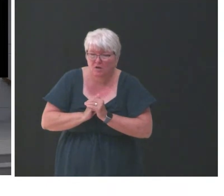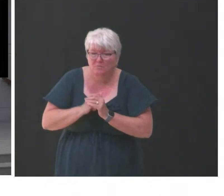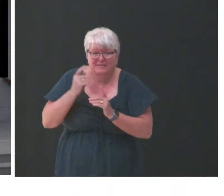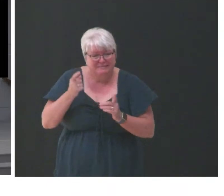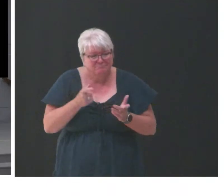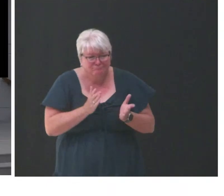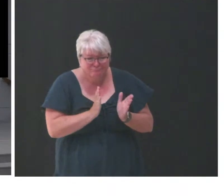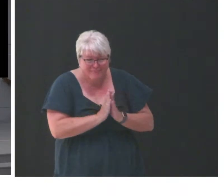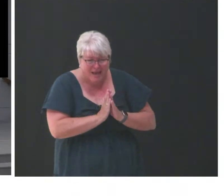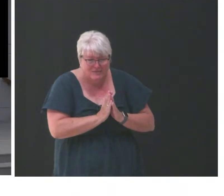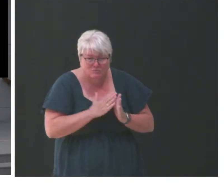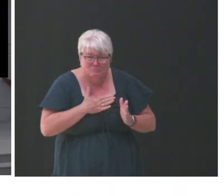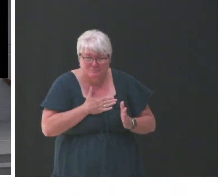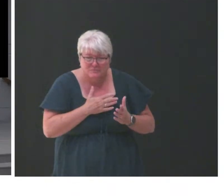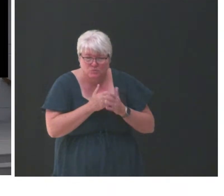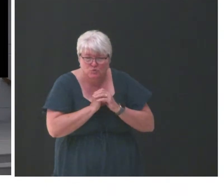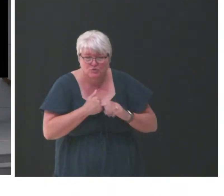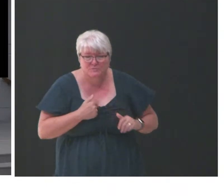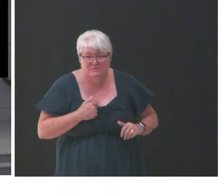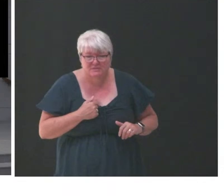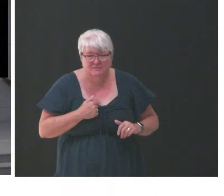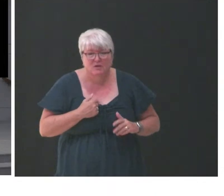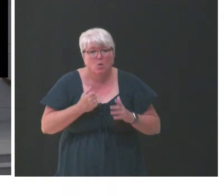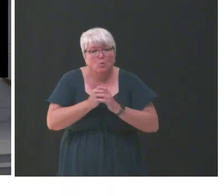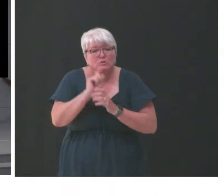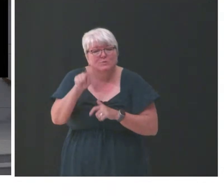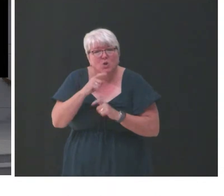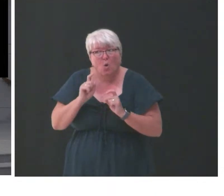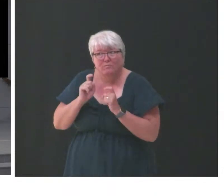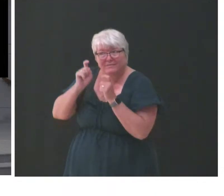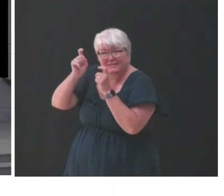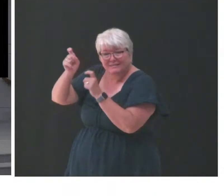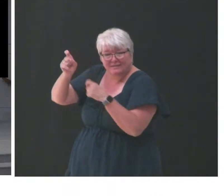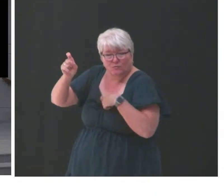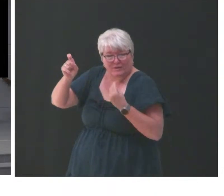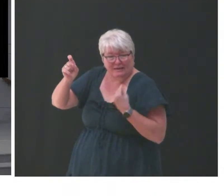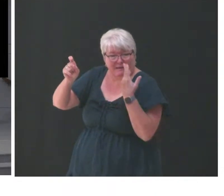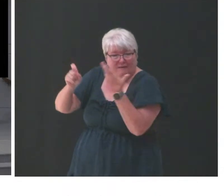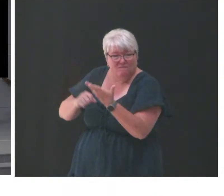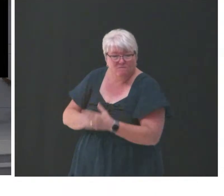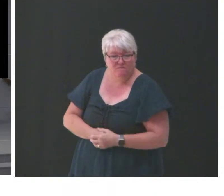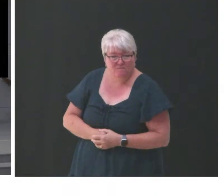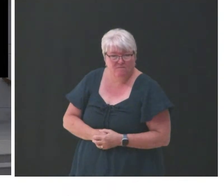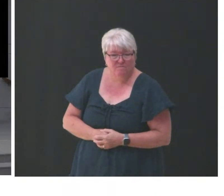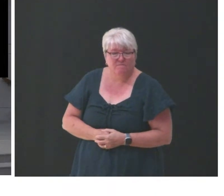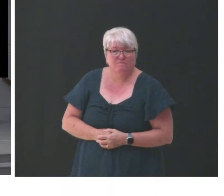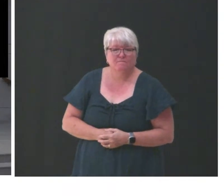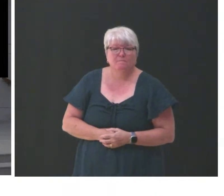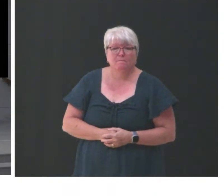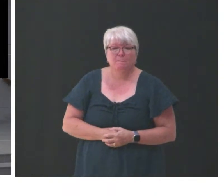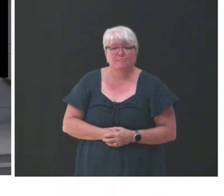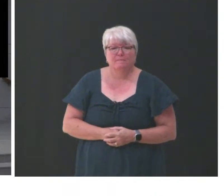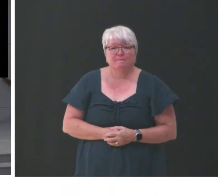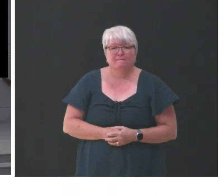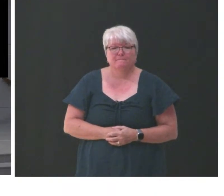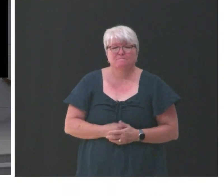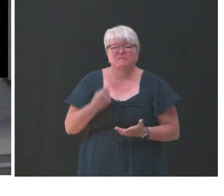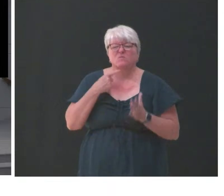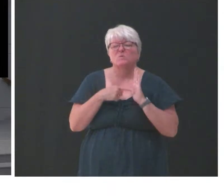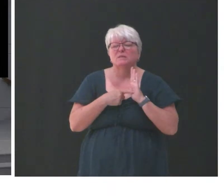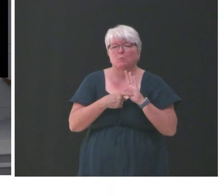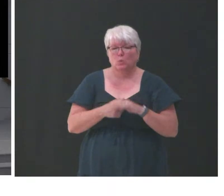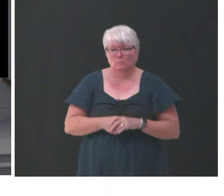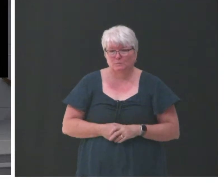He's requesting it. And worship is the only gift that we really can give God. I'll give you an example.